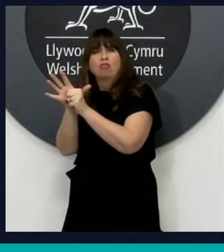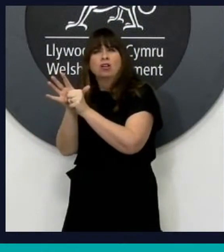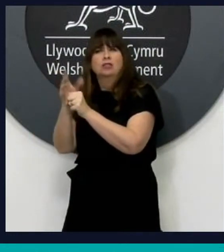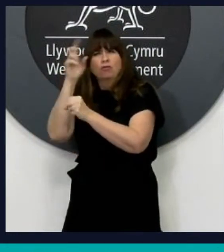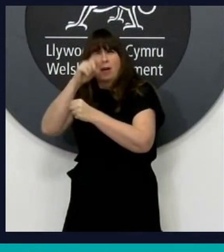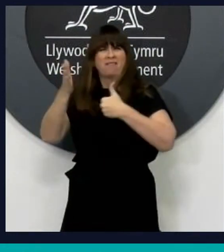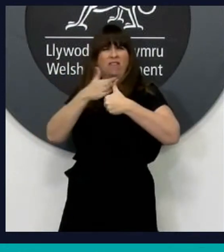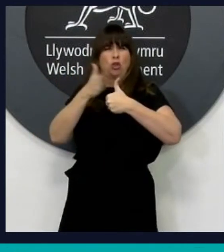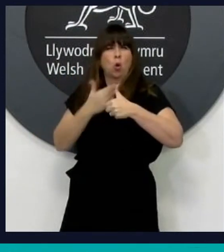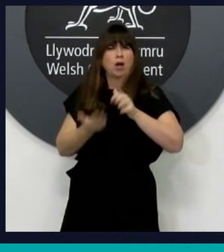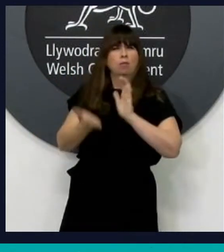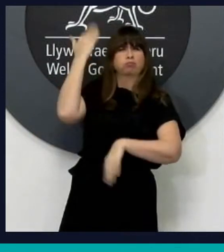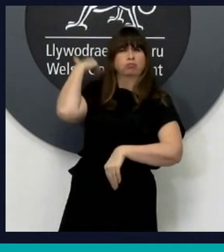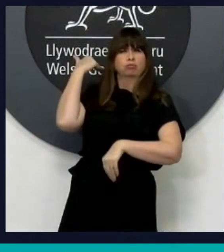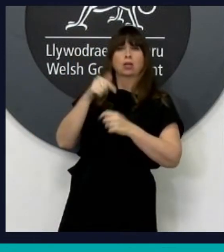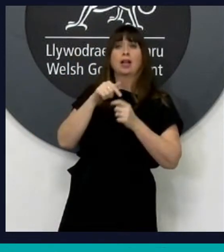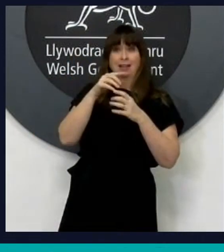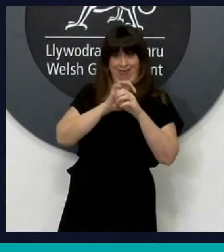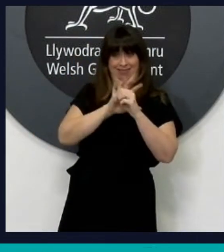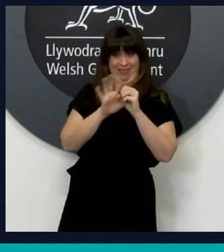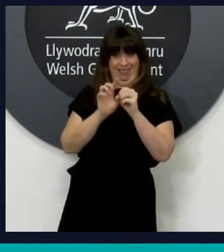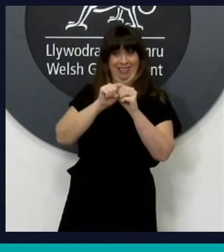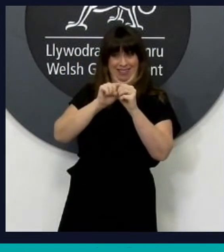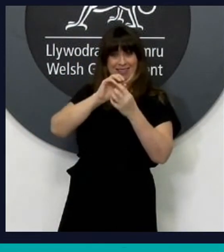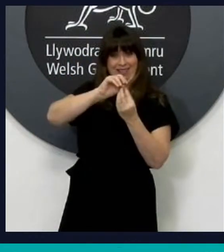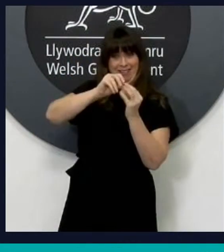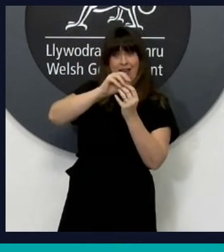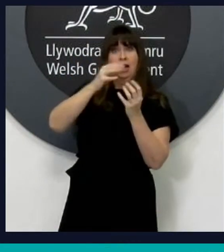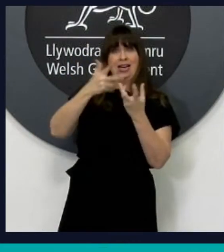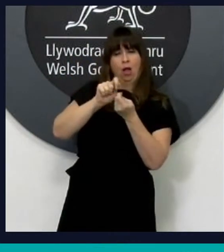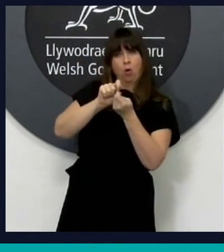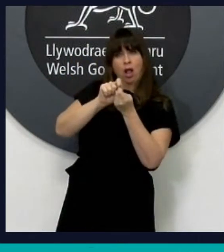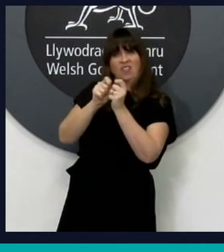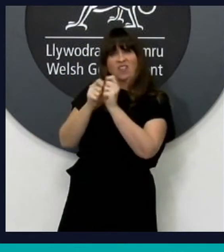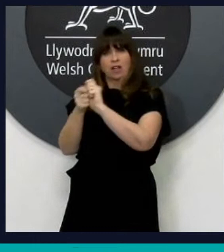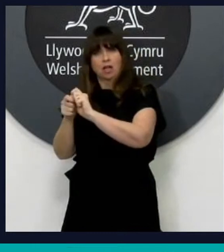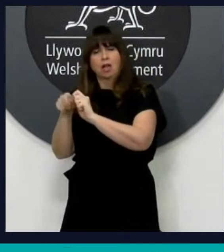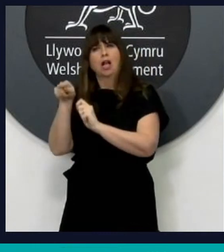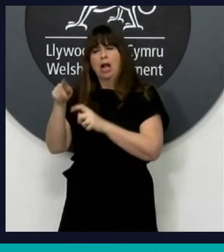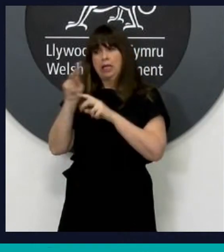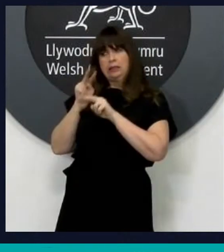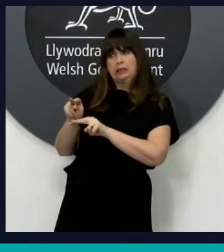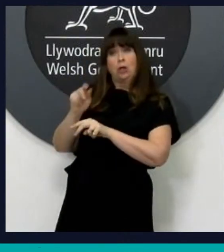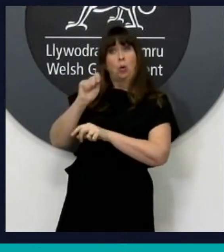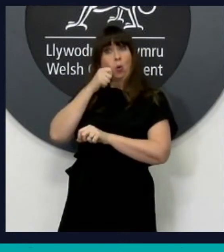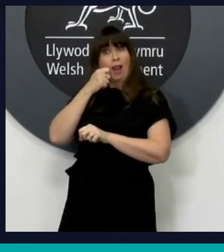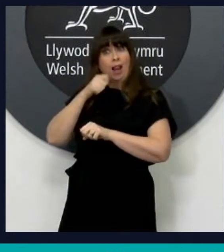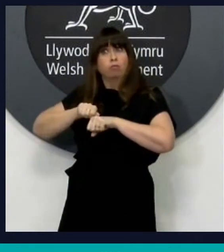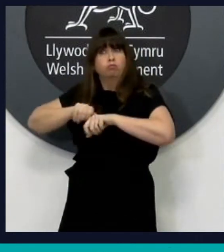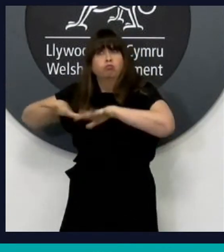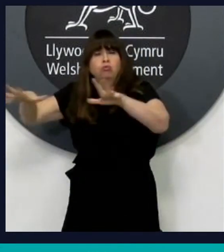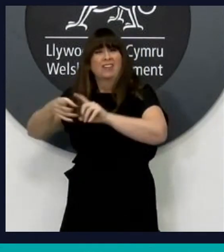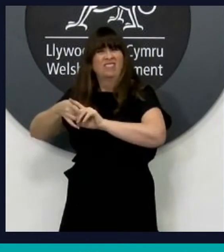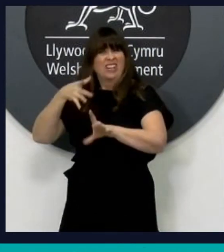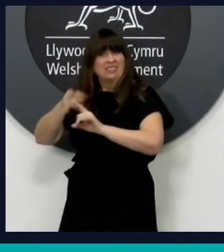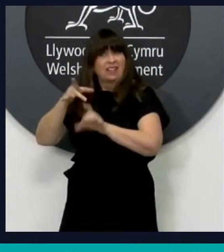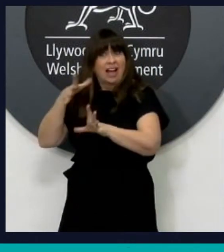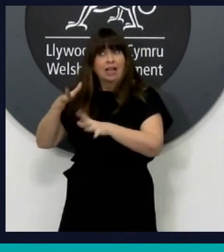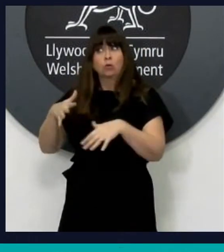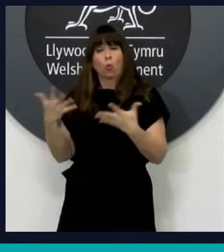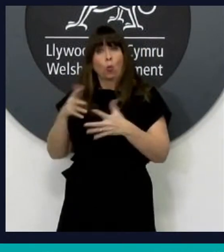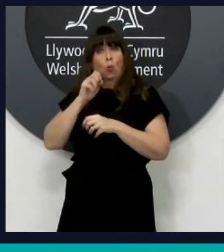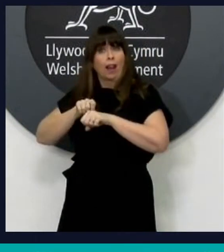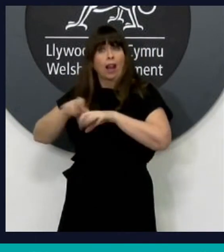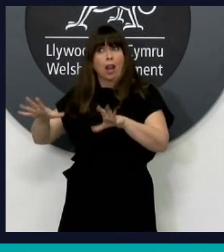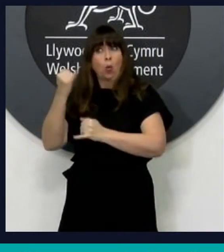how it behaves, for example, on how easily it spreads or the severity of illness it causes.